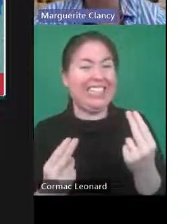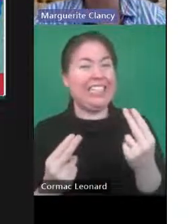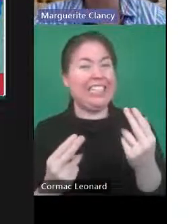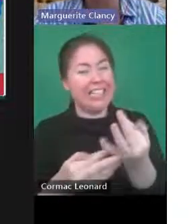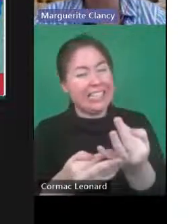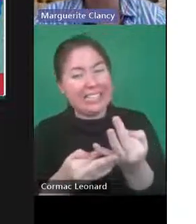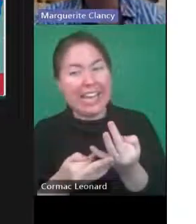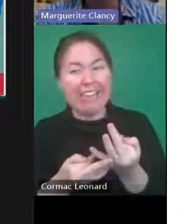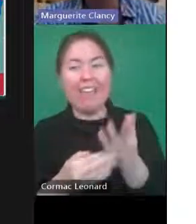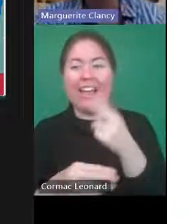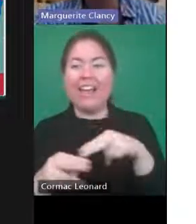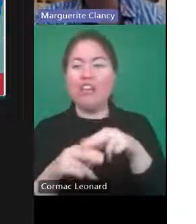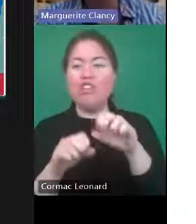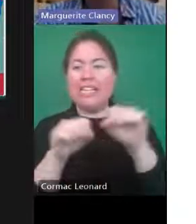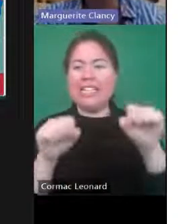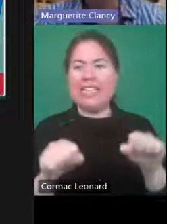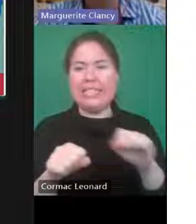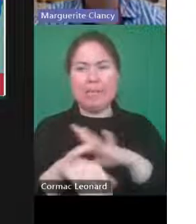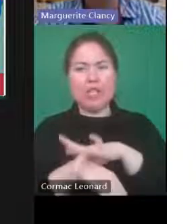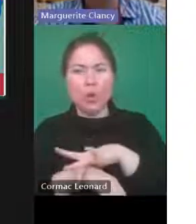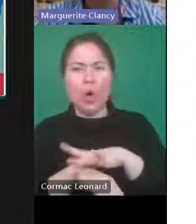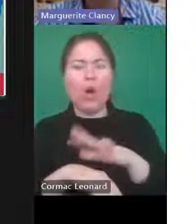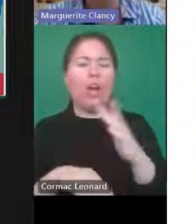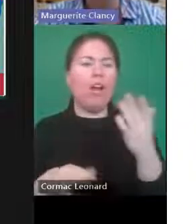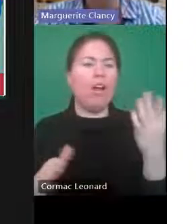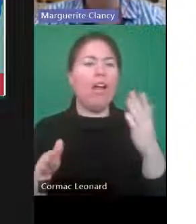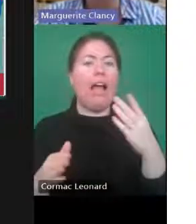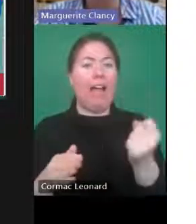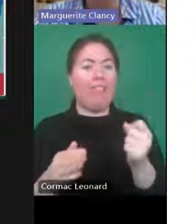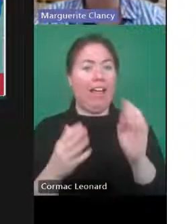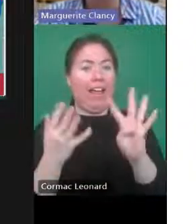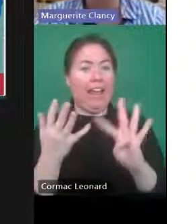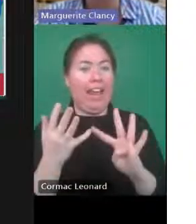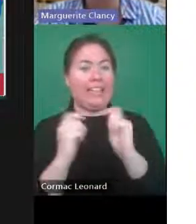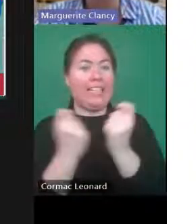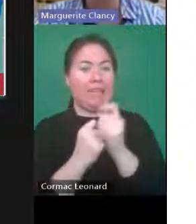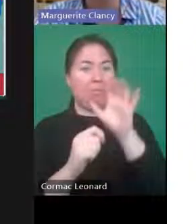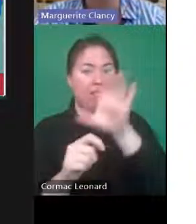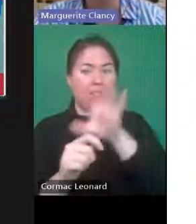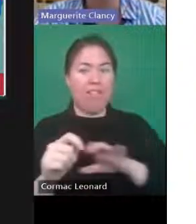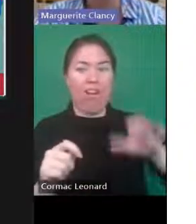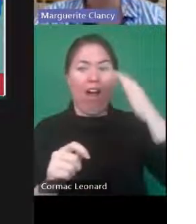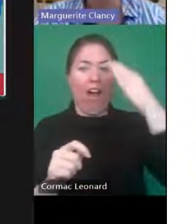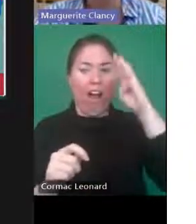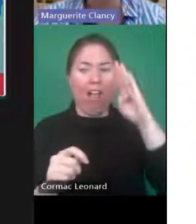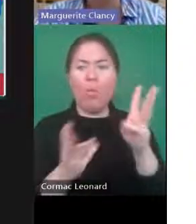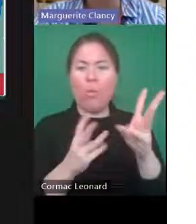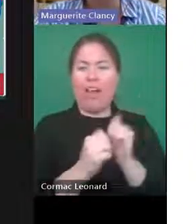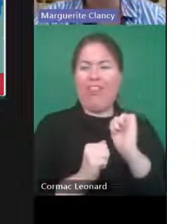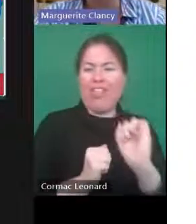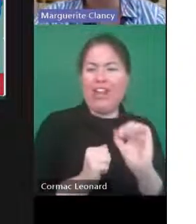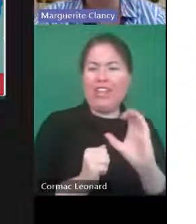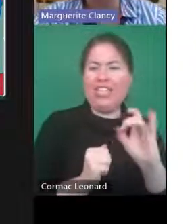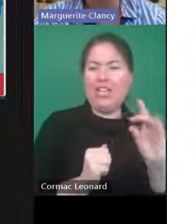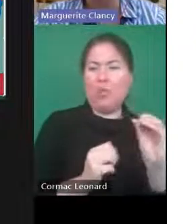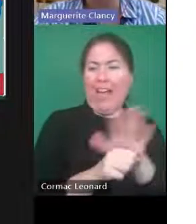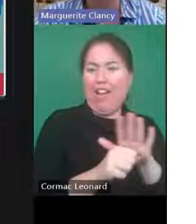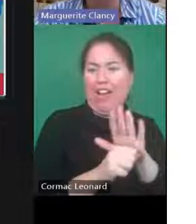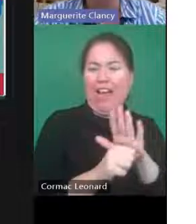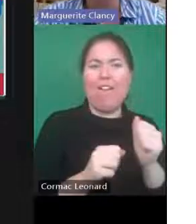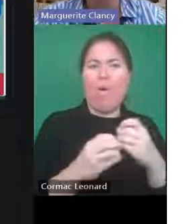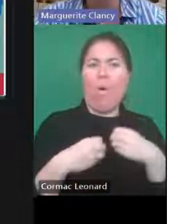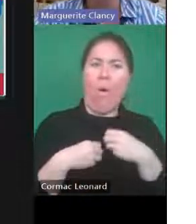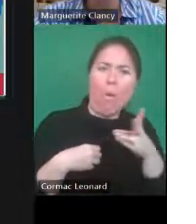Our teams have been working, so we have 9 teams across the country, and they're working within their specific areas, and they have different approaches in